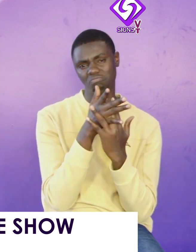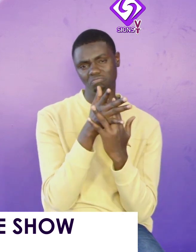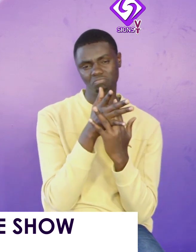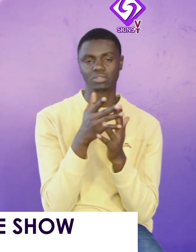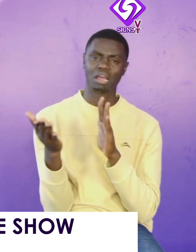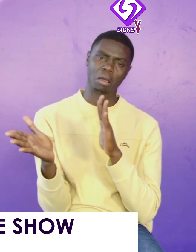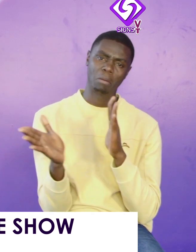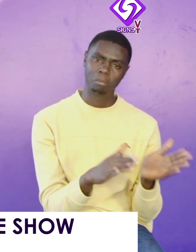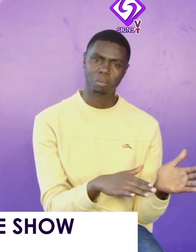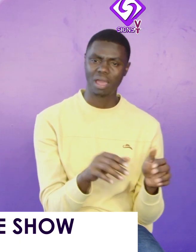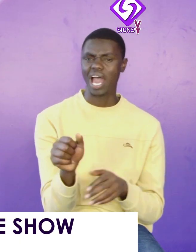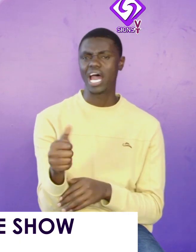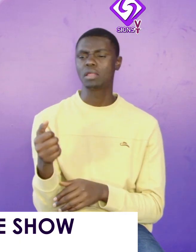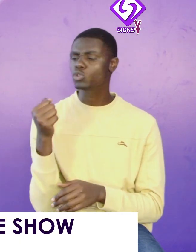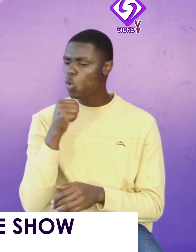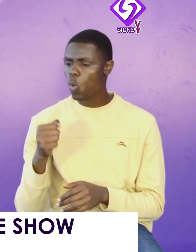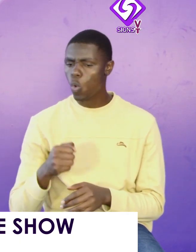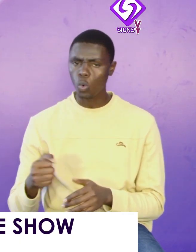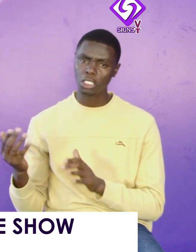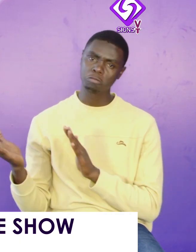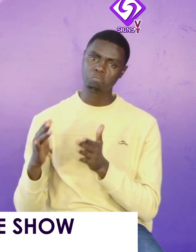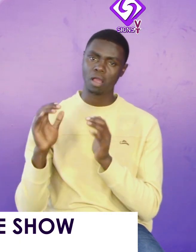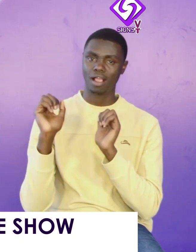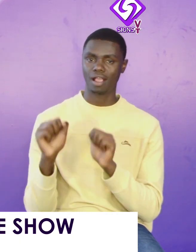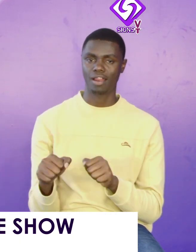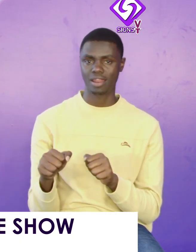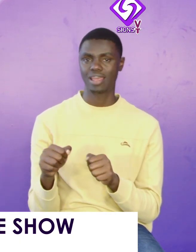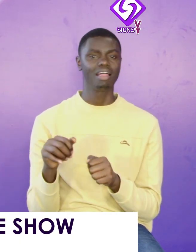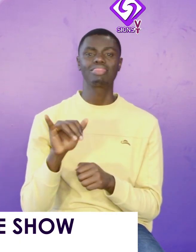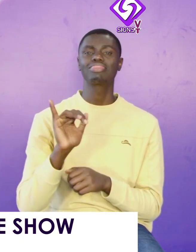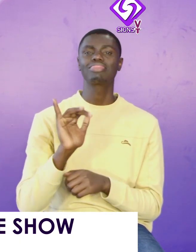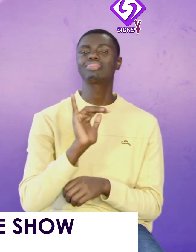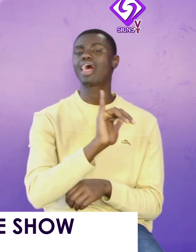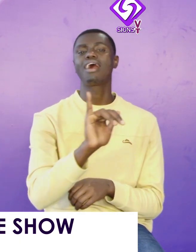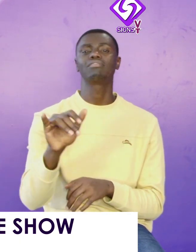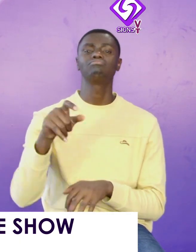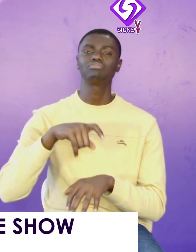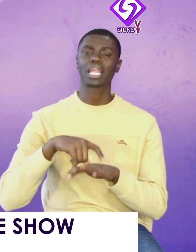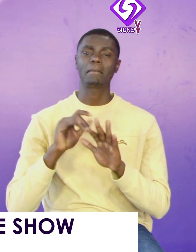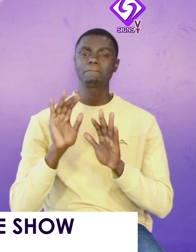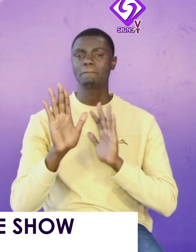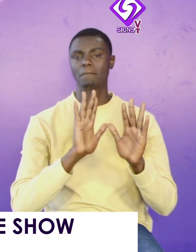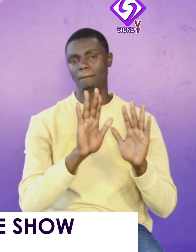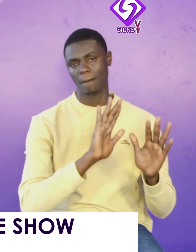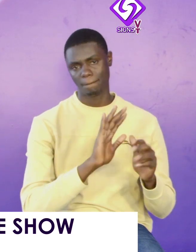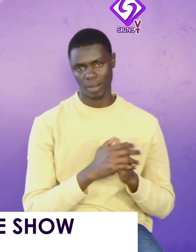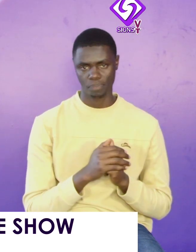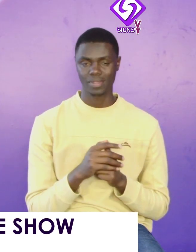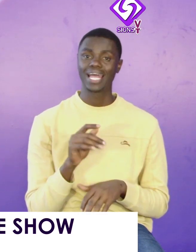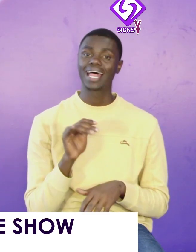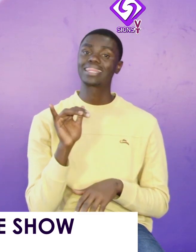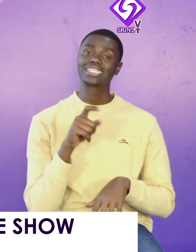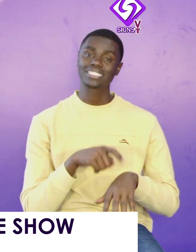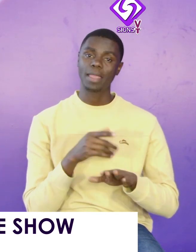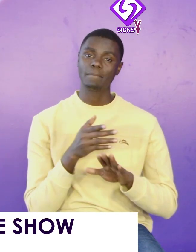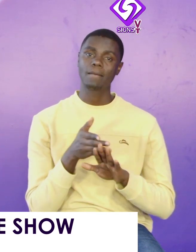live up to their old age and they're gone. That was all their time. I can't say that is time before their